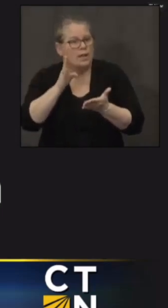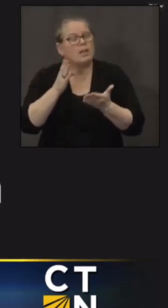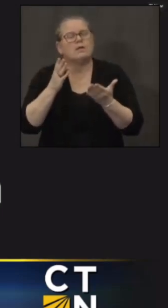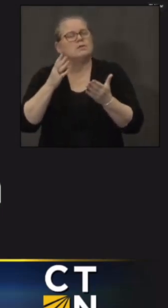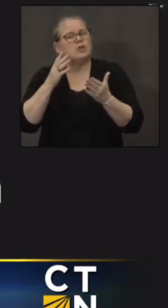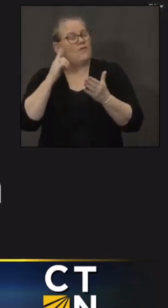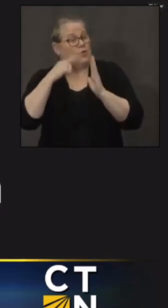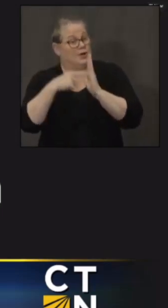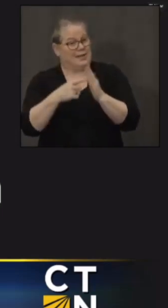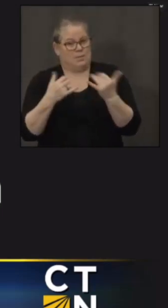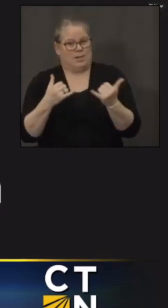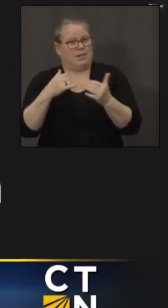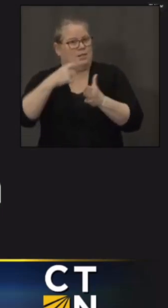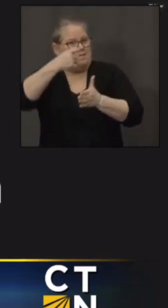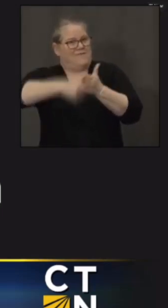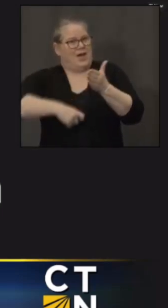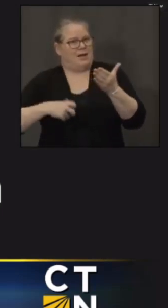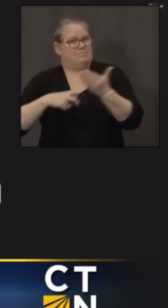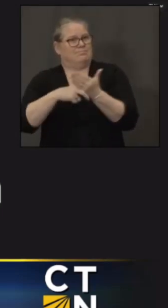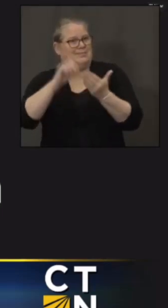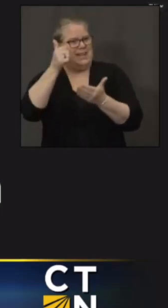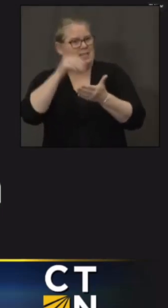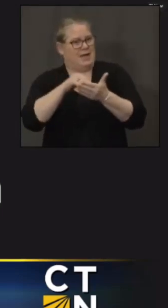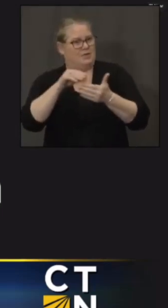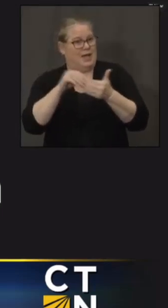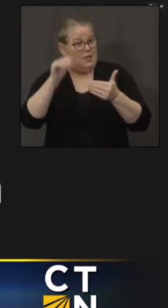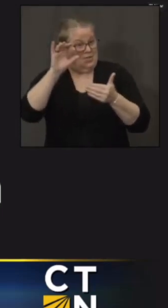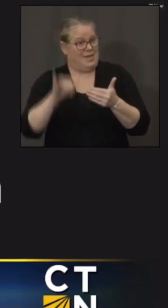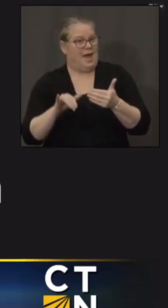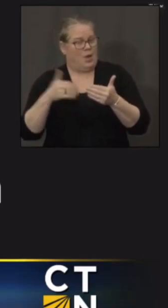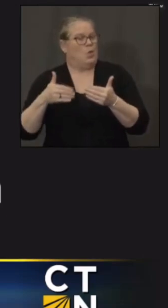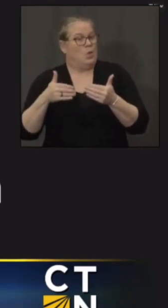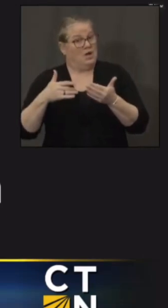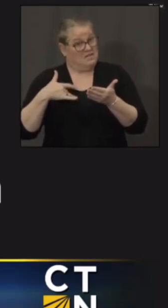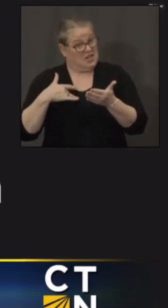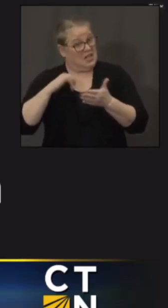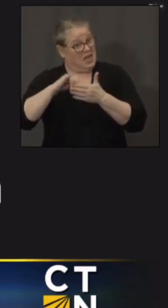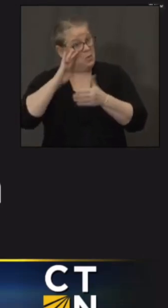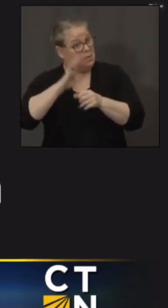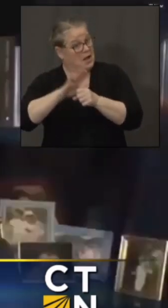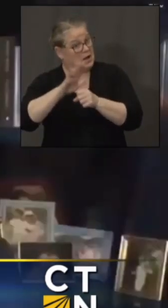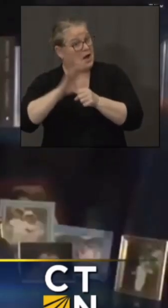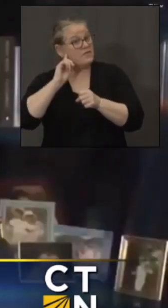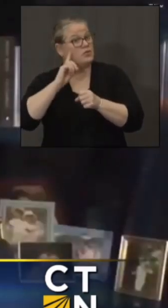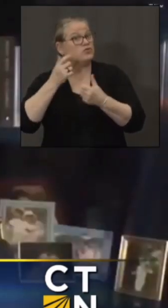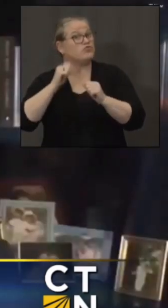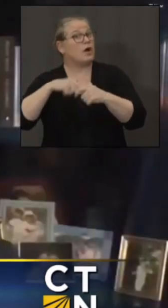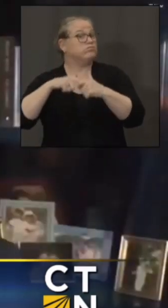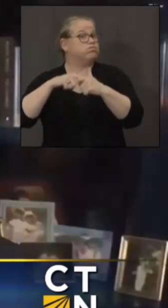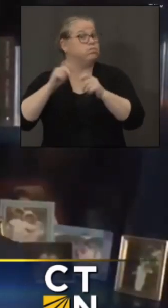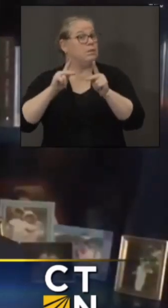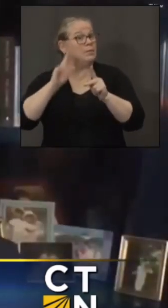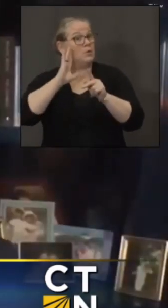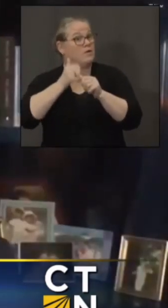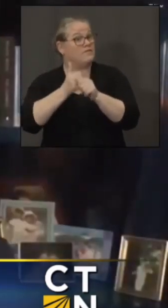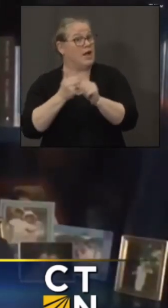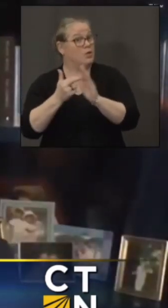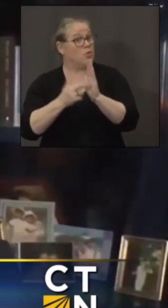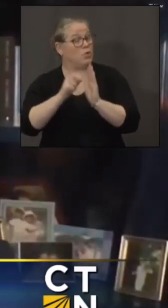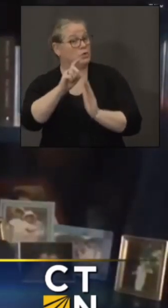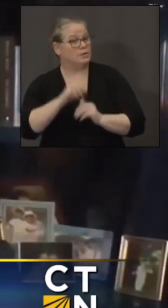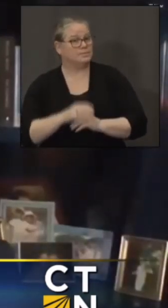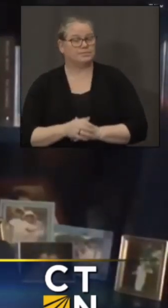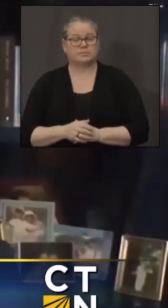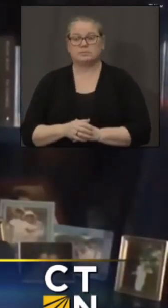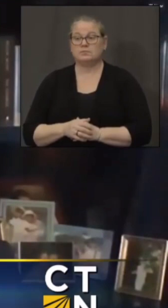this kind of action has been sufficient in curtailing, the spread? Well, as you know, I mean, the number one metric I'm